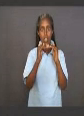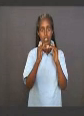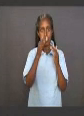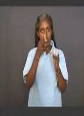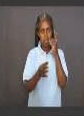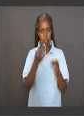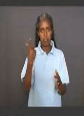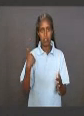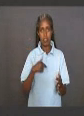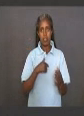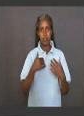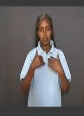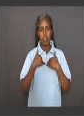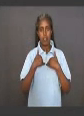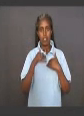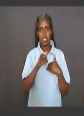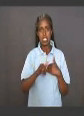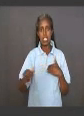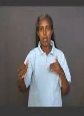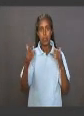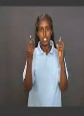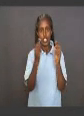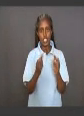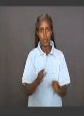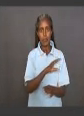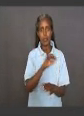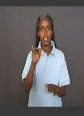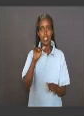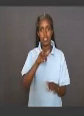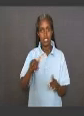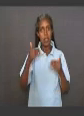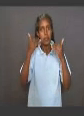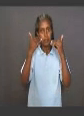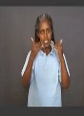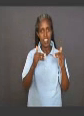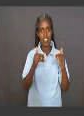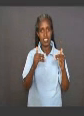if they have the same shape and same size.